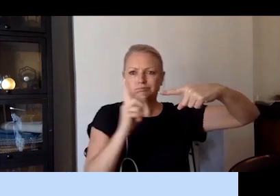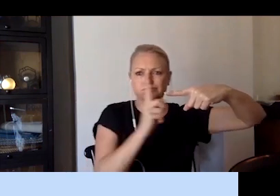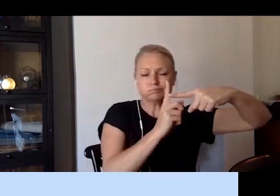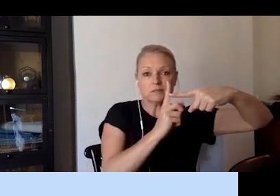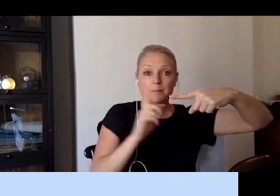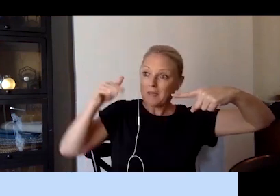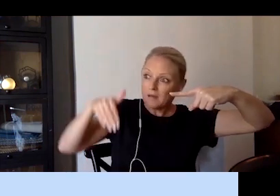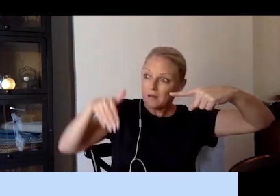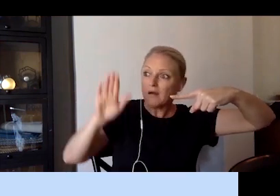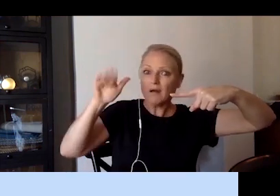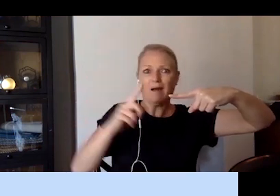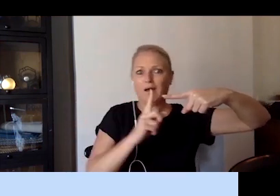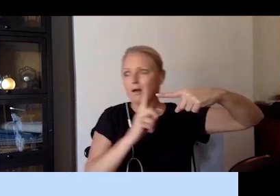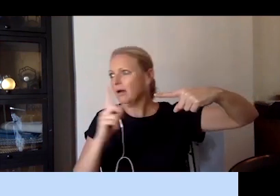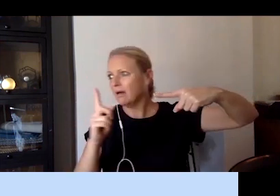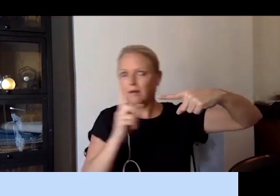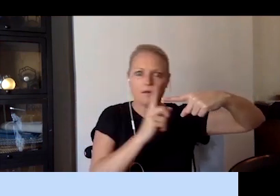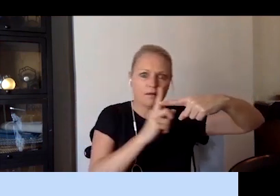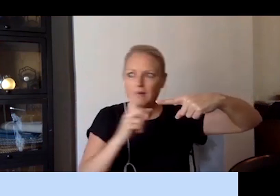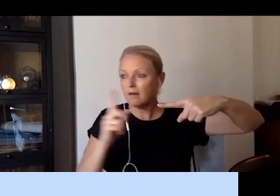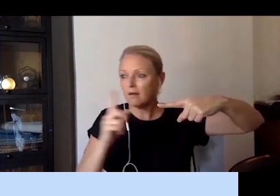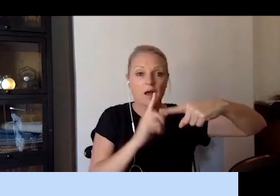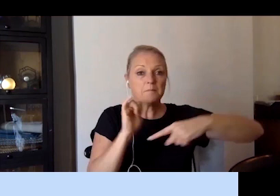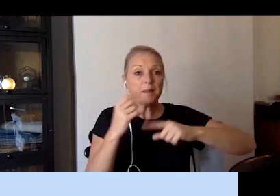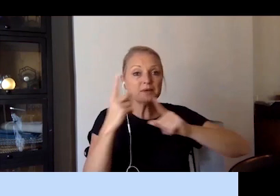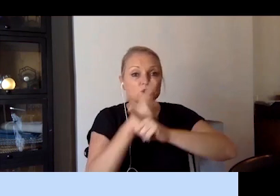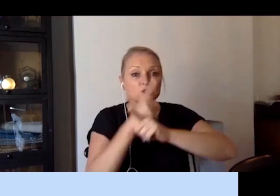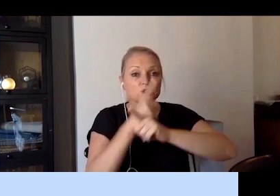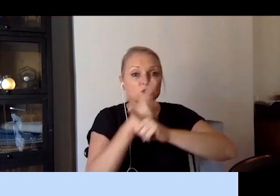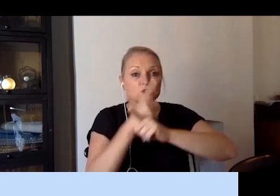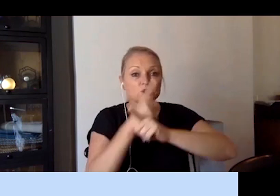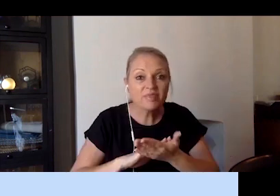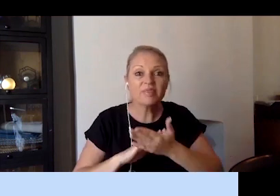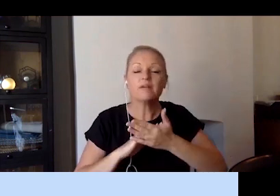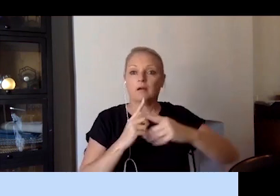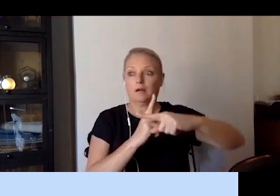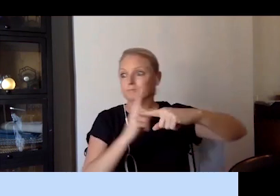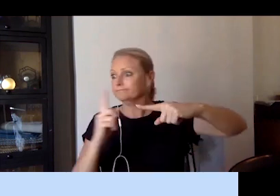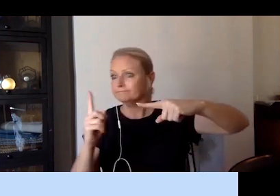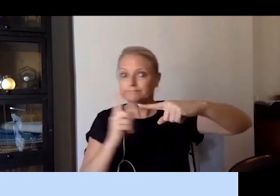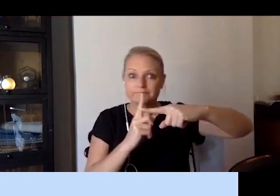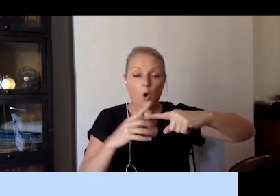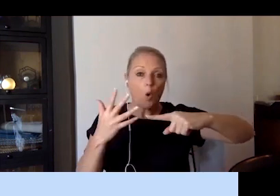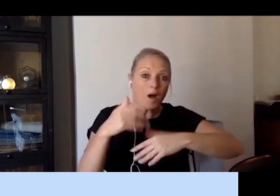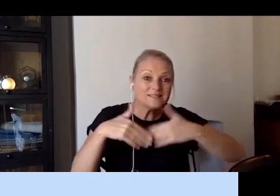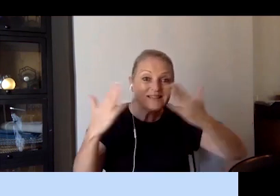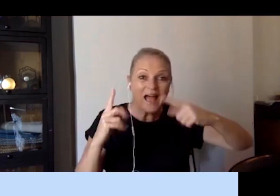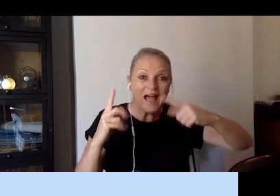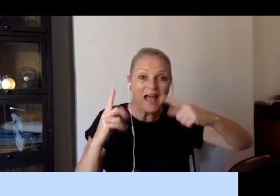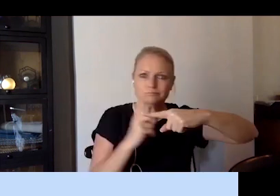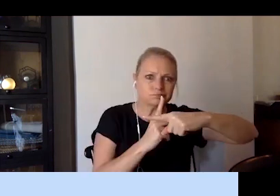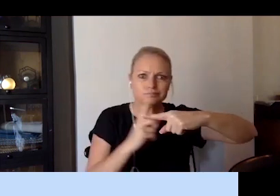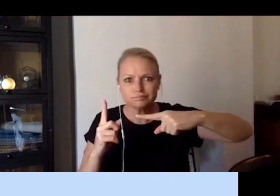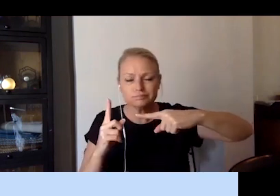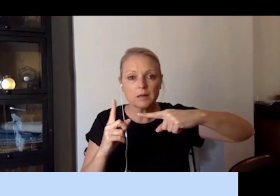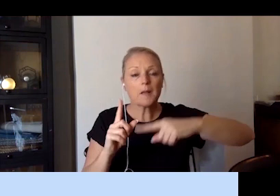of a month, or even throughout the course of a day. How much time you spend in the green and your position